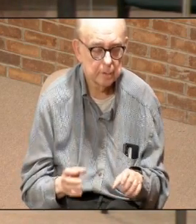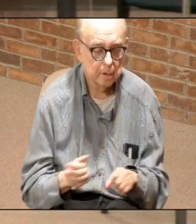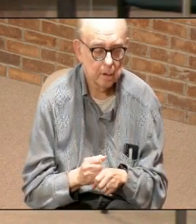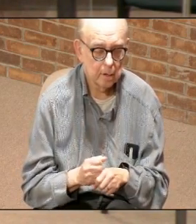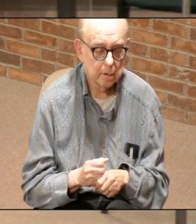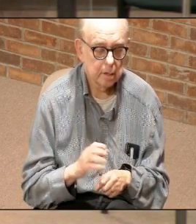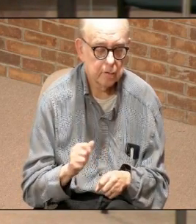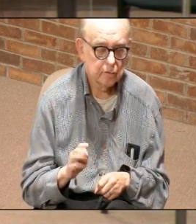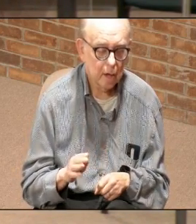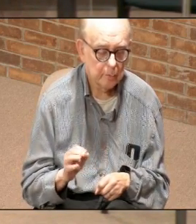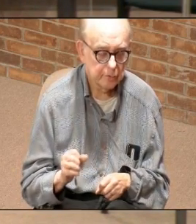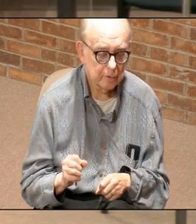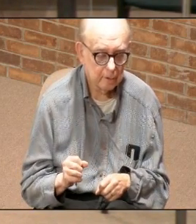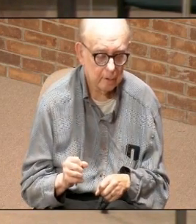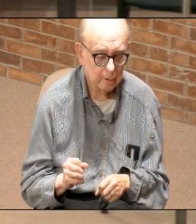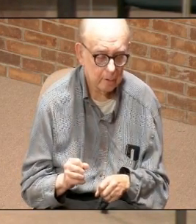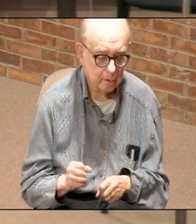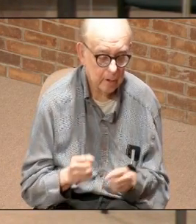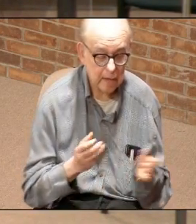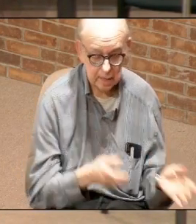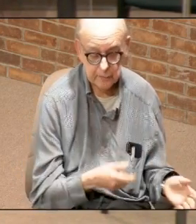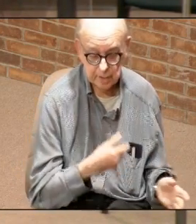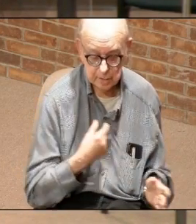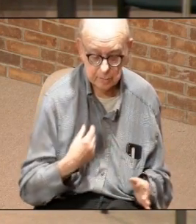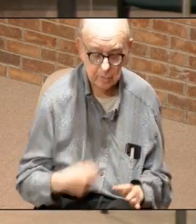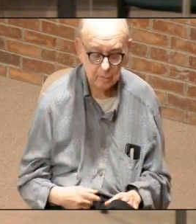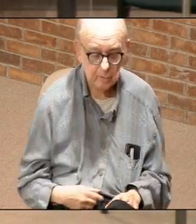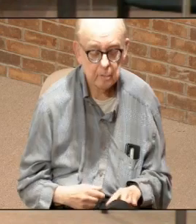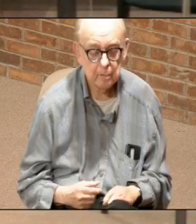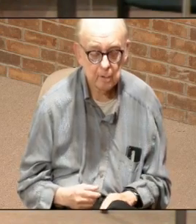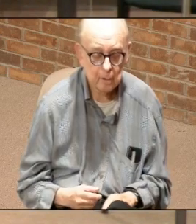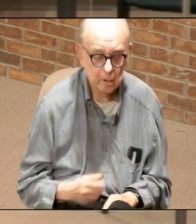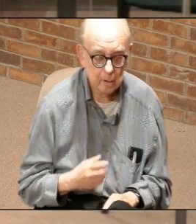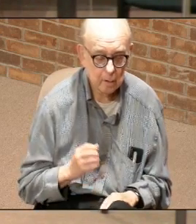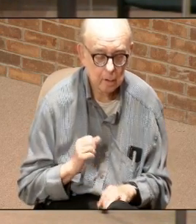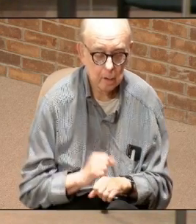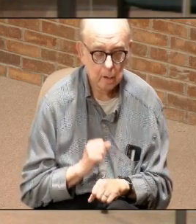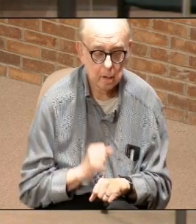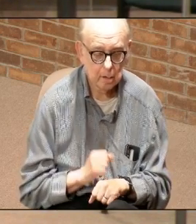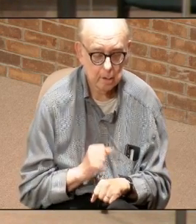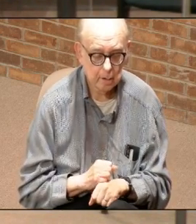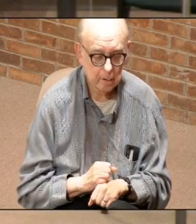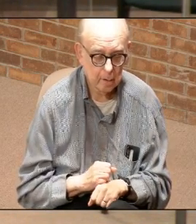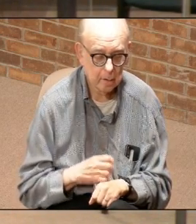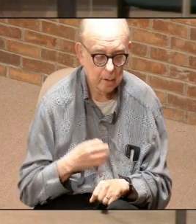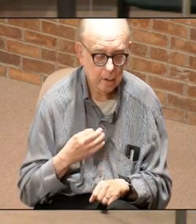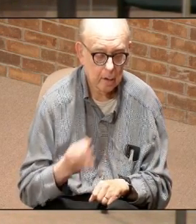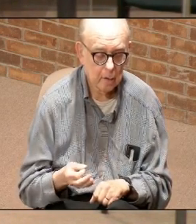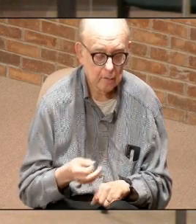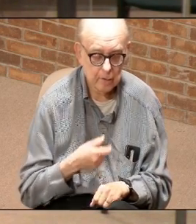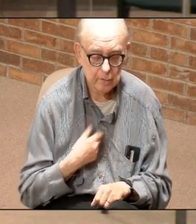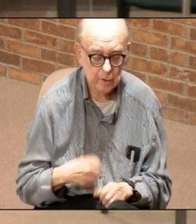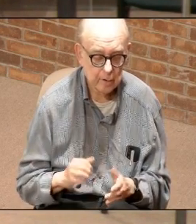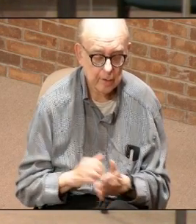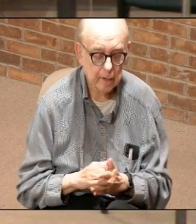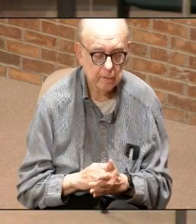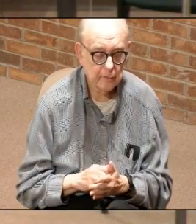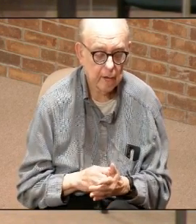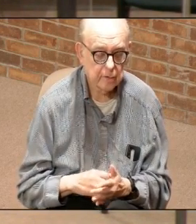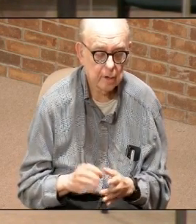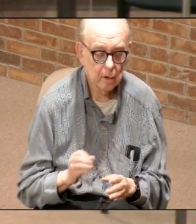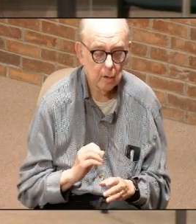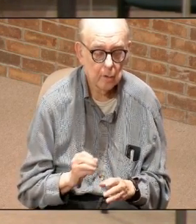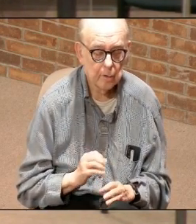get jobs leaving China and working in the factories that China owns in